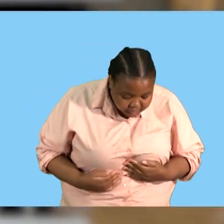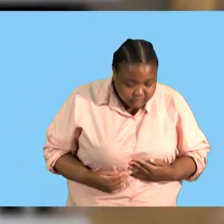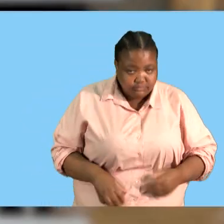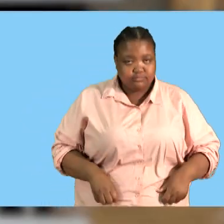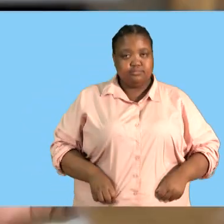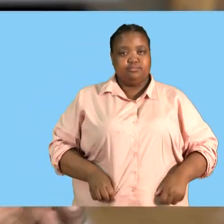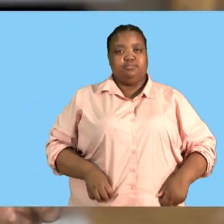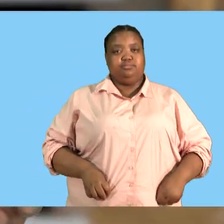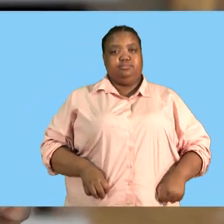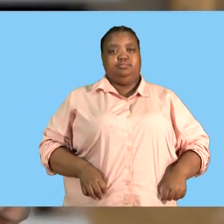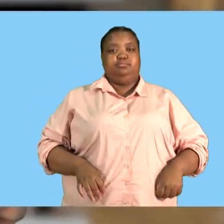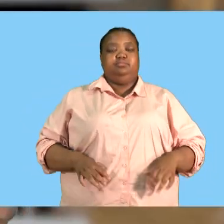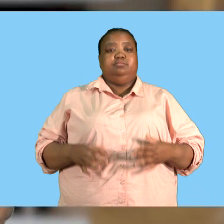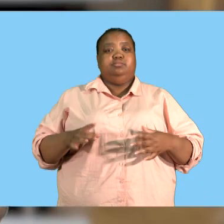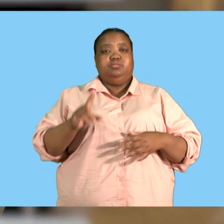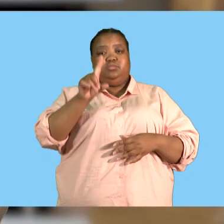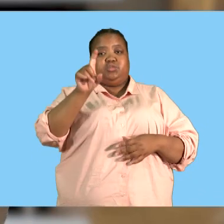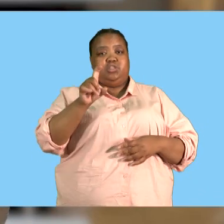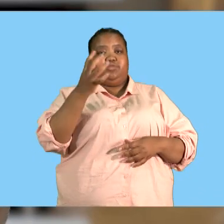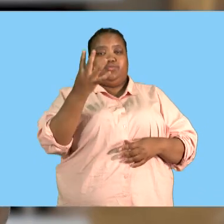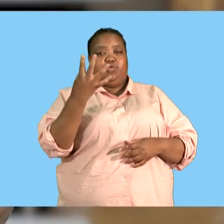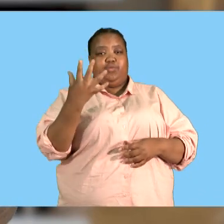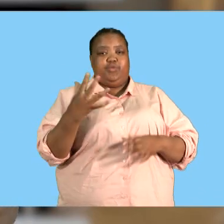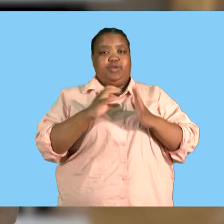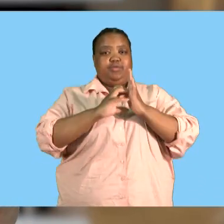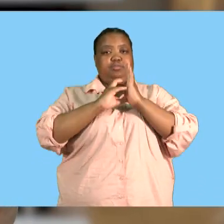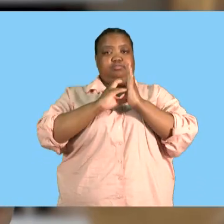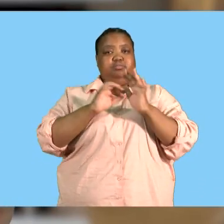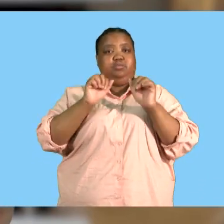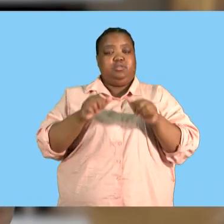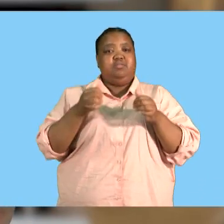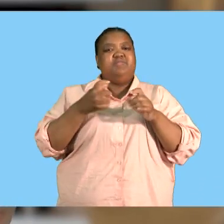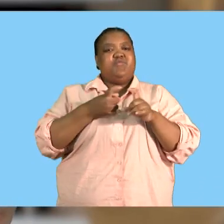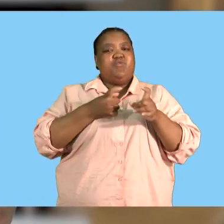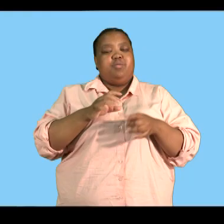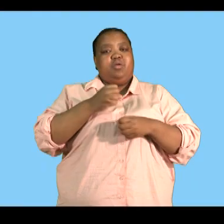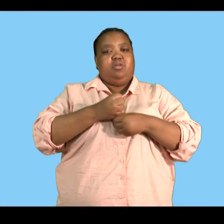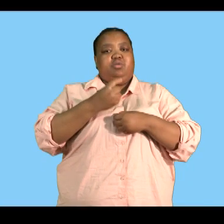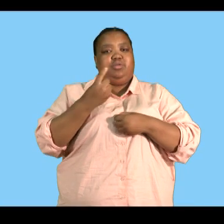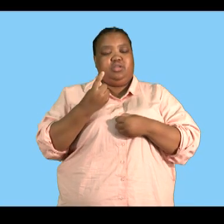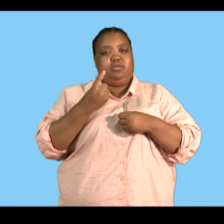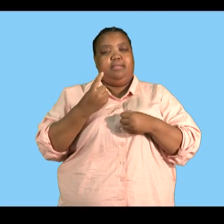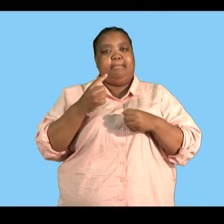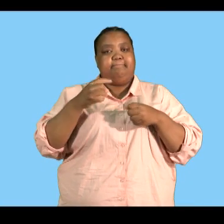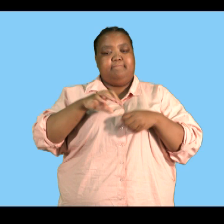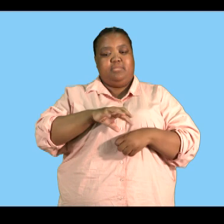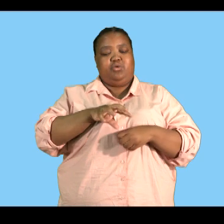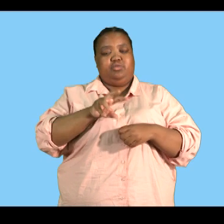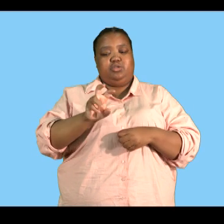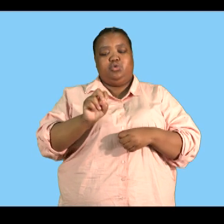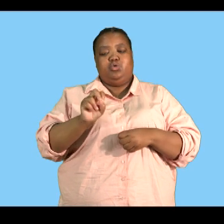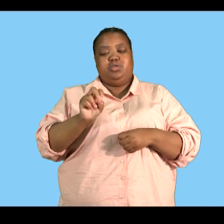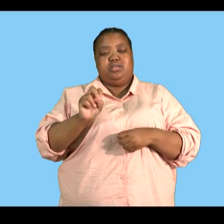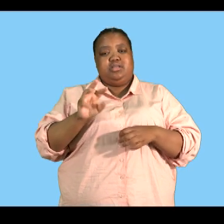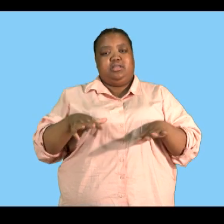Right, let's continue with question 4 and 5 examples. This one is adapted from Gauteng Province 2019, and we